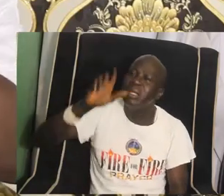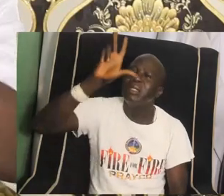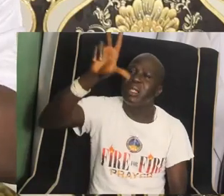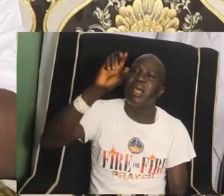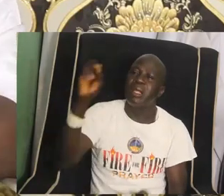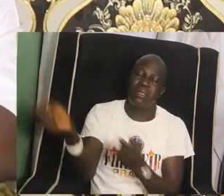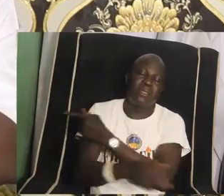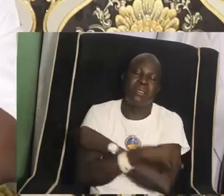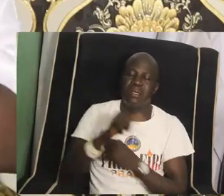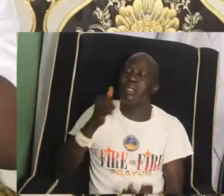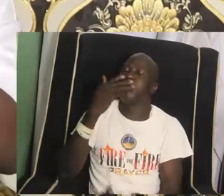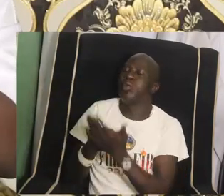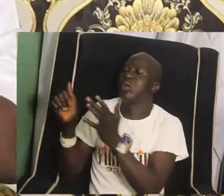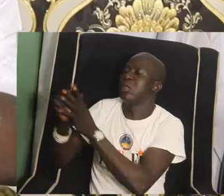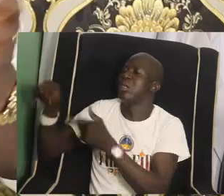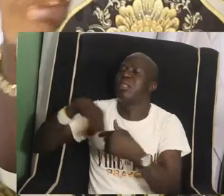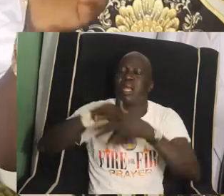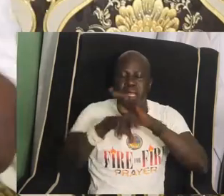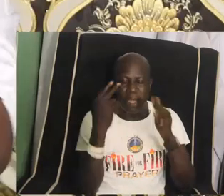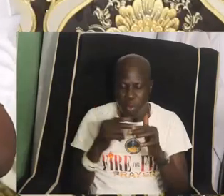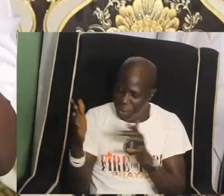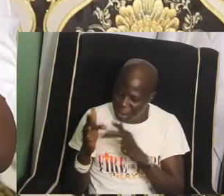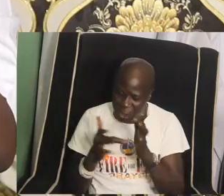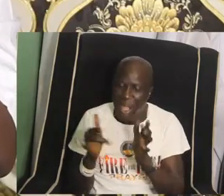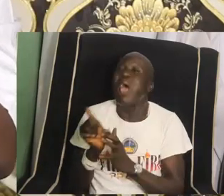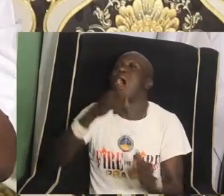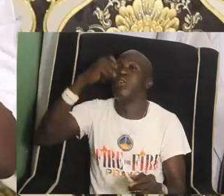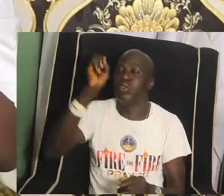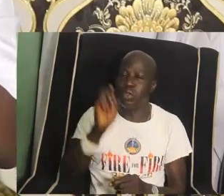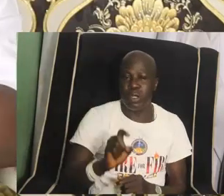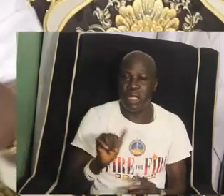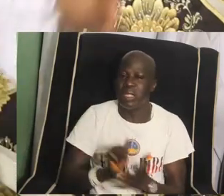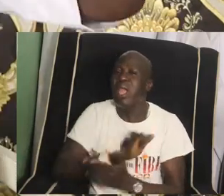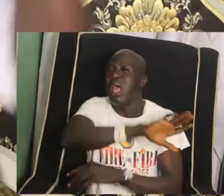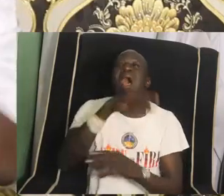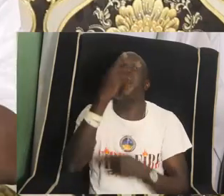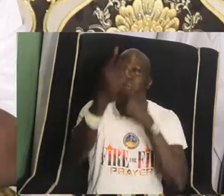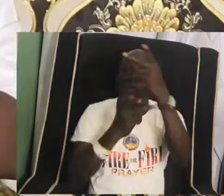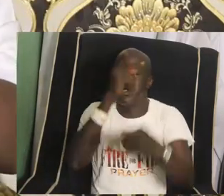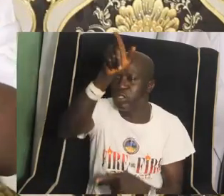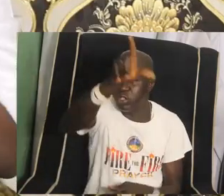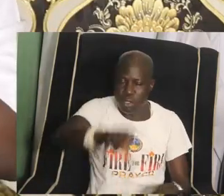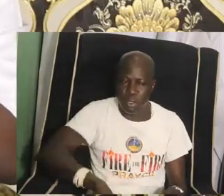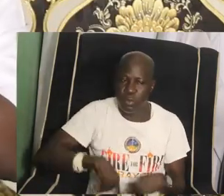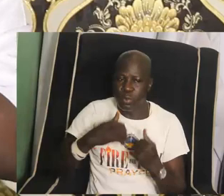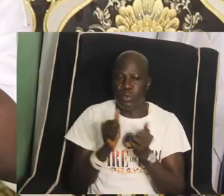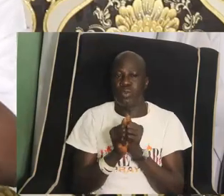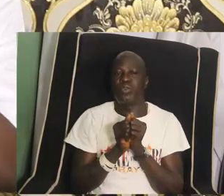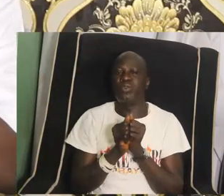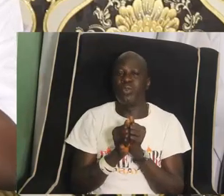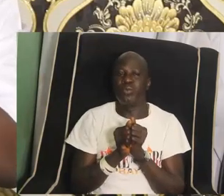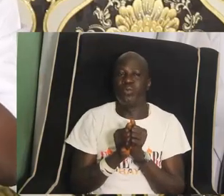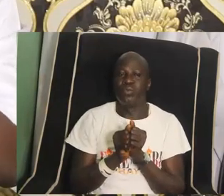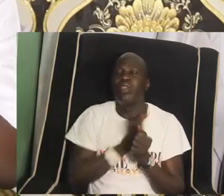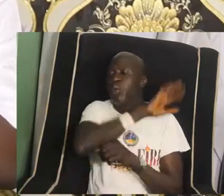30 days. Special in the name of Jesus, I authorize. The power of heaven will visit